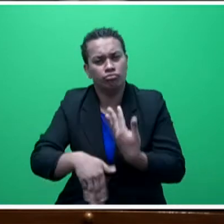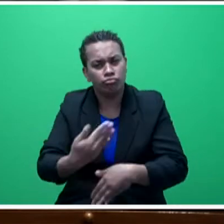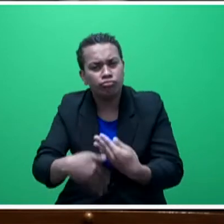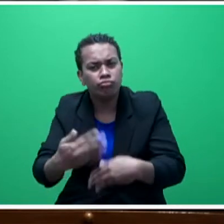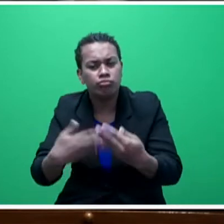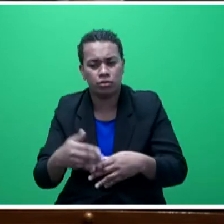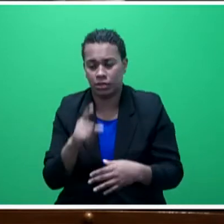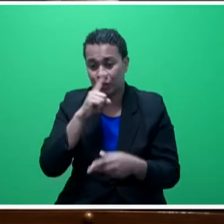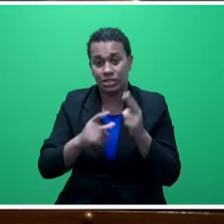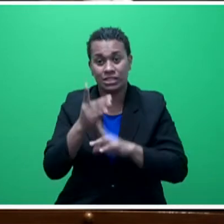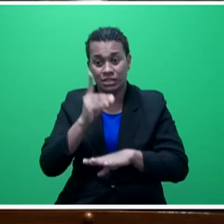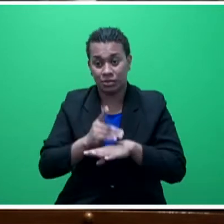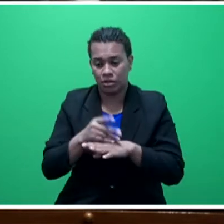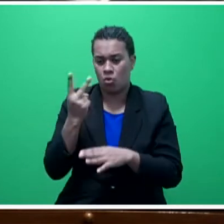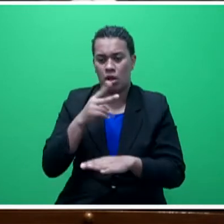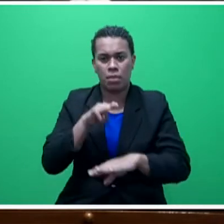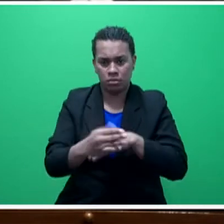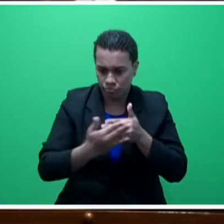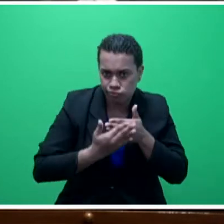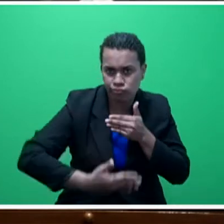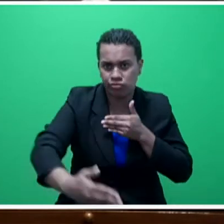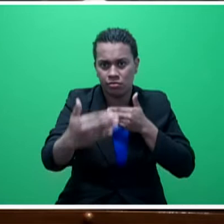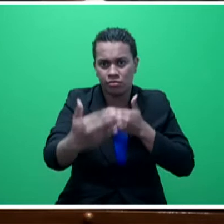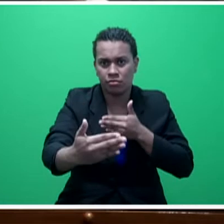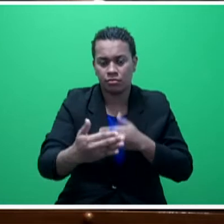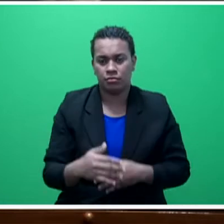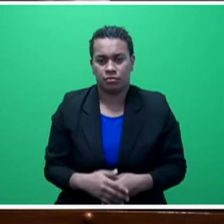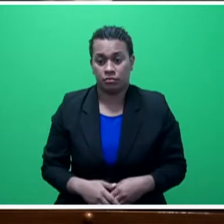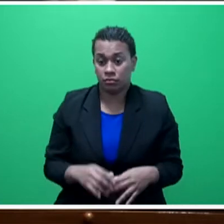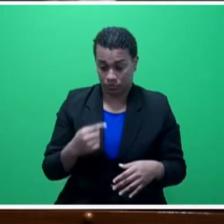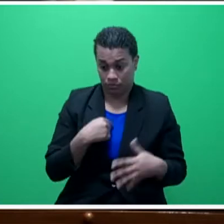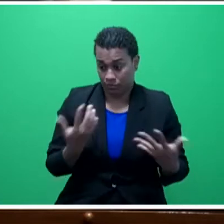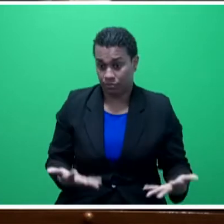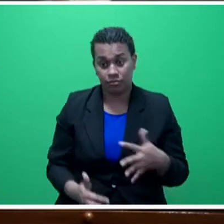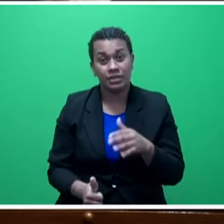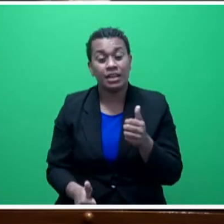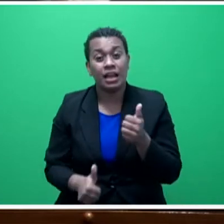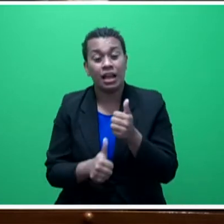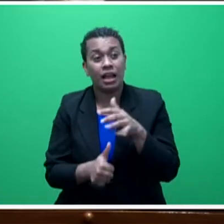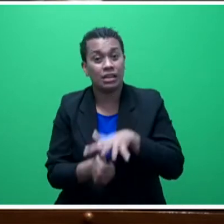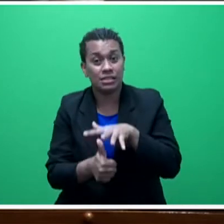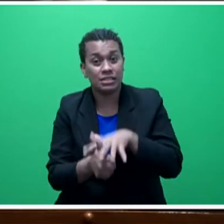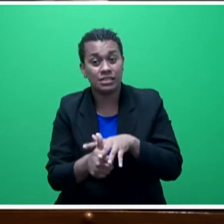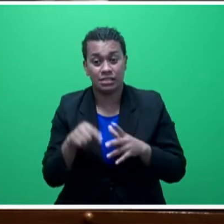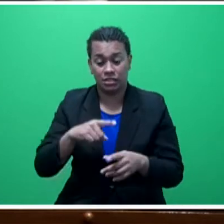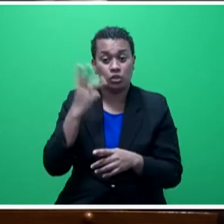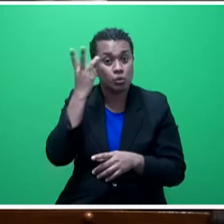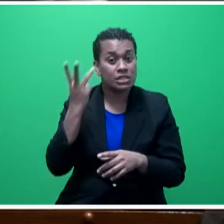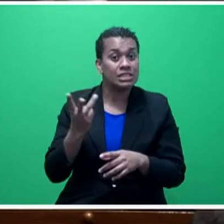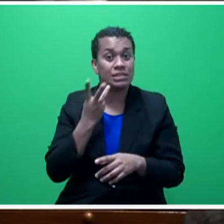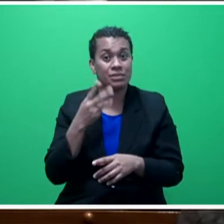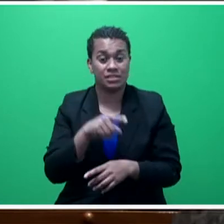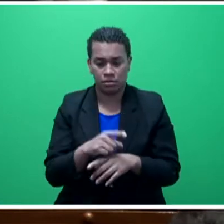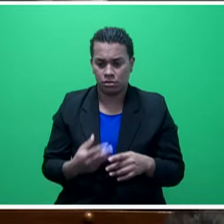next 12 months. Order. Mr. Speaker, sir, in my capacity as the Assistant Minister for Women, I'd be failing in my duty if I do not